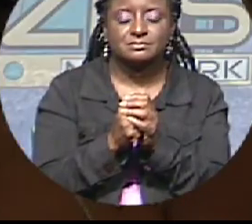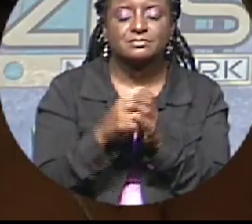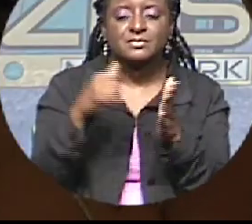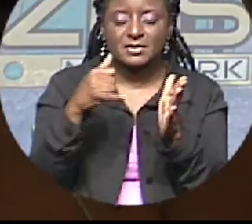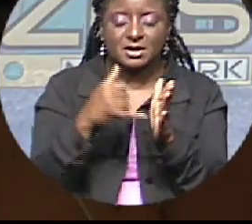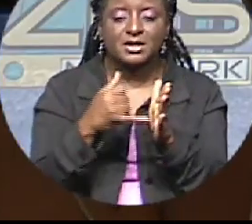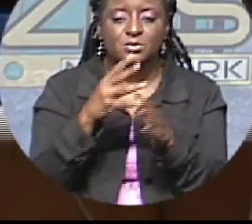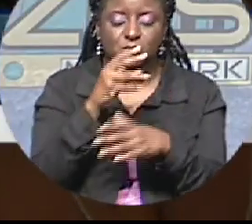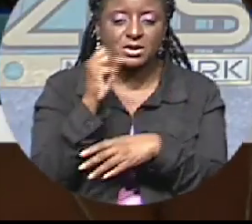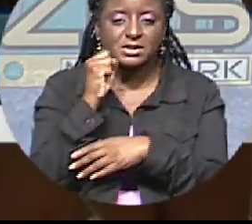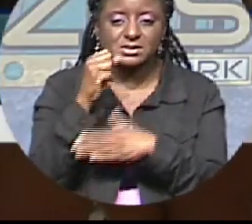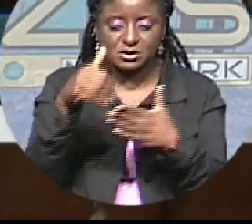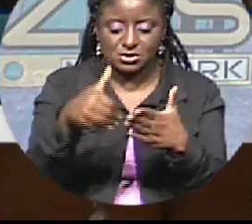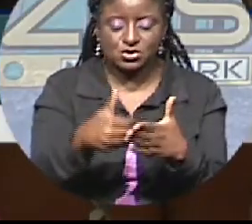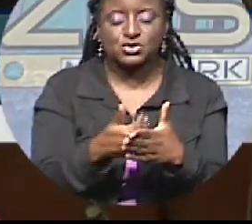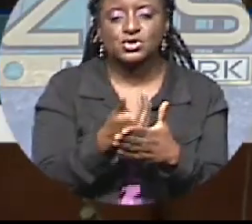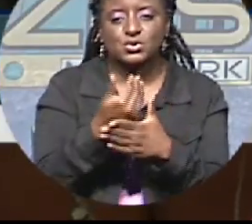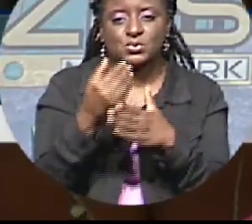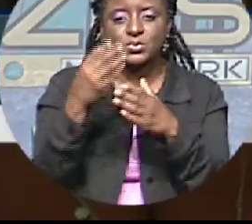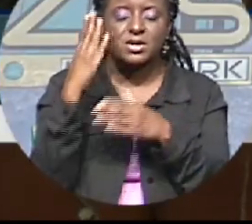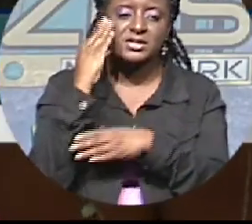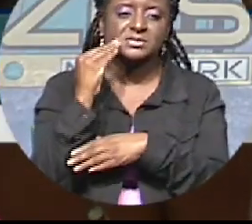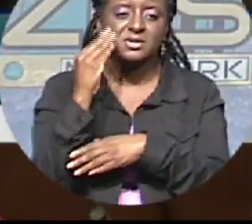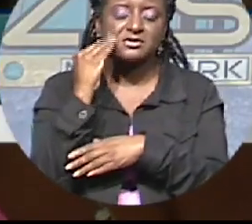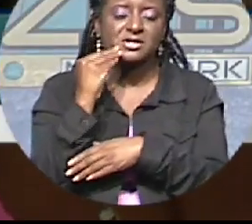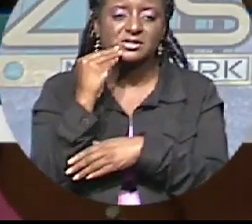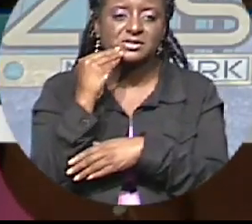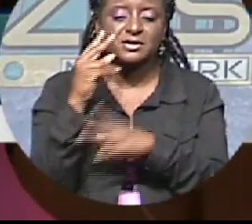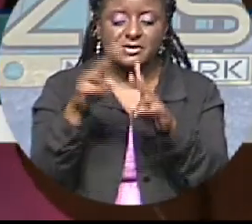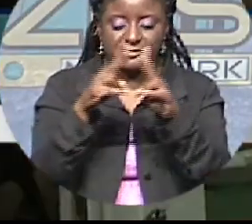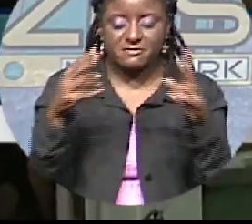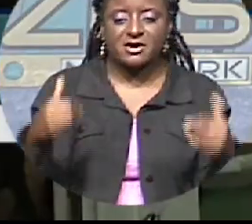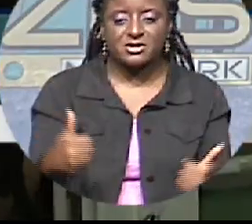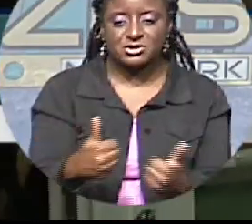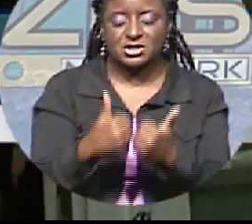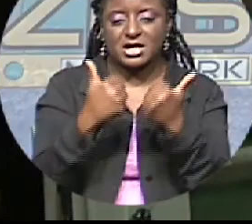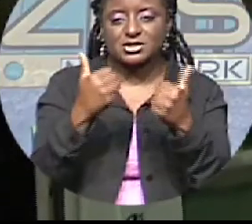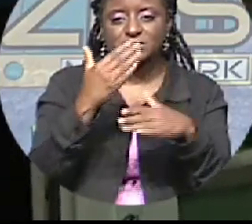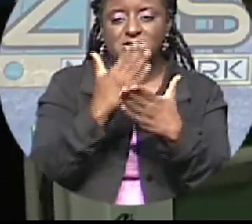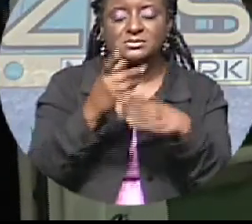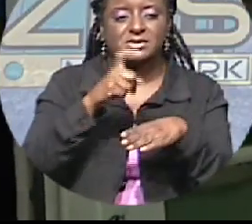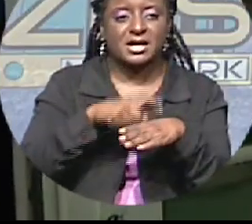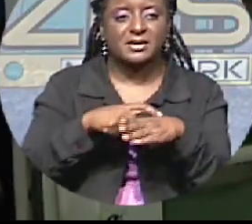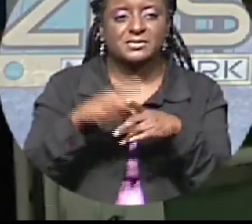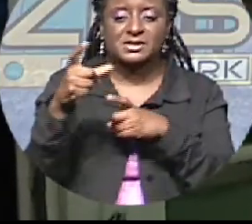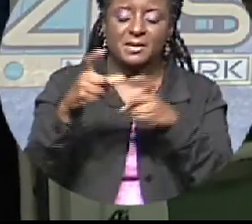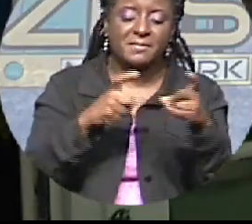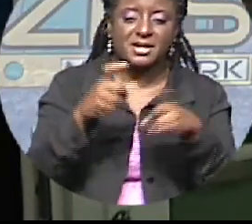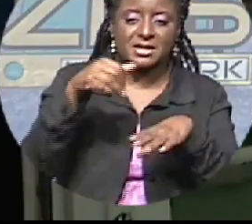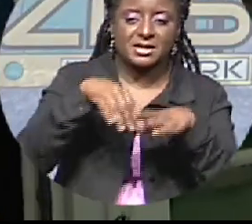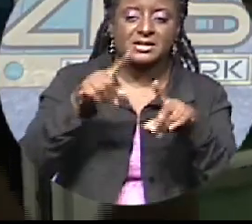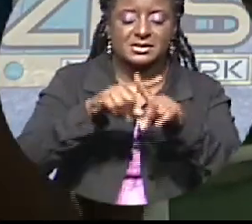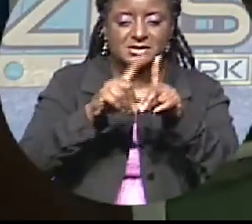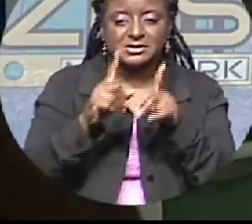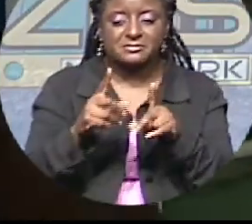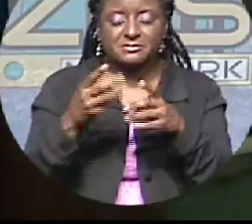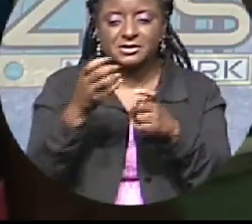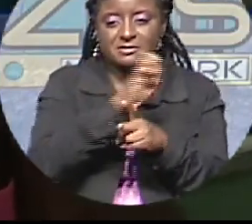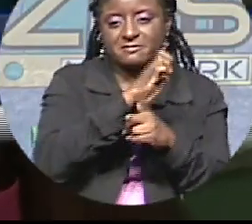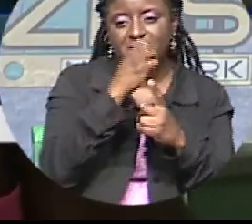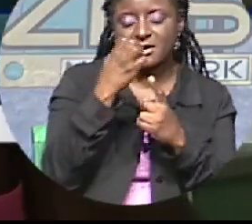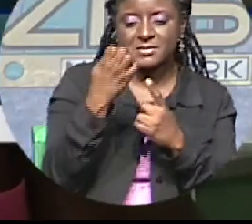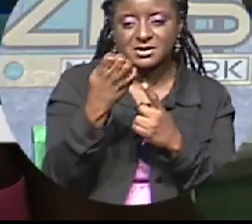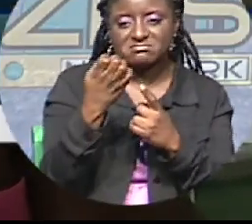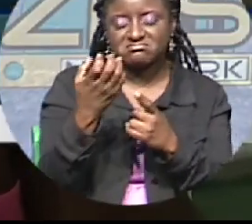for me, and it was very challenging at times. Competing in a different environment, it's a bit of nervousness going on,